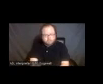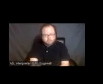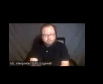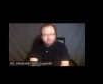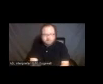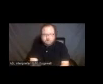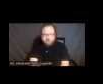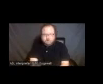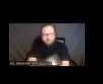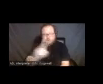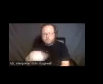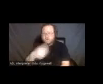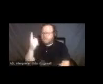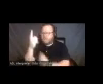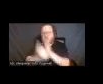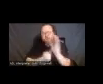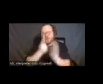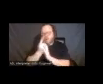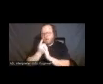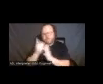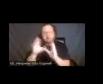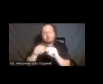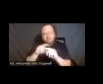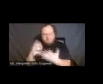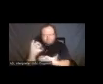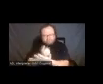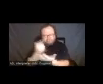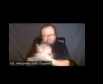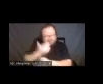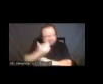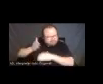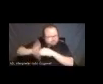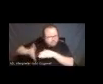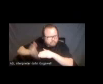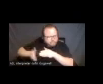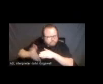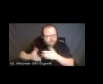And it was only an hour-long meeting, but we really got a lot done.